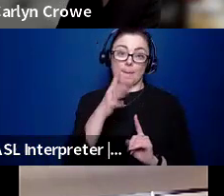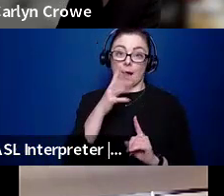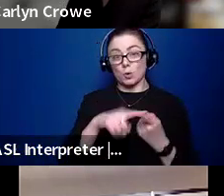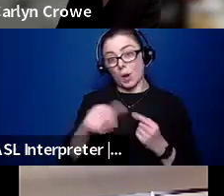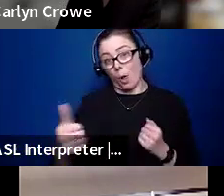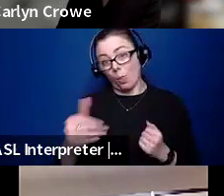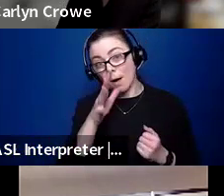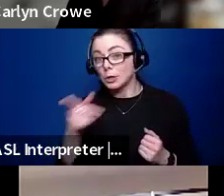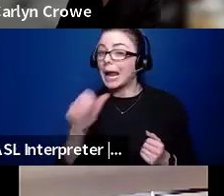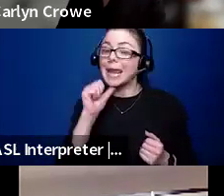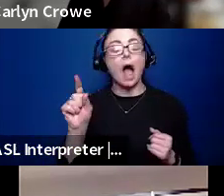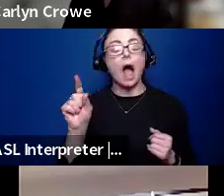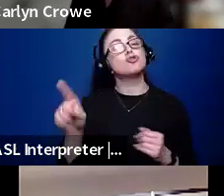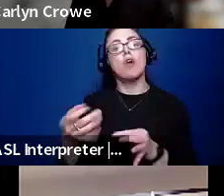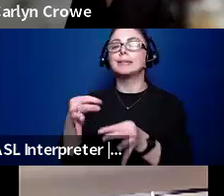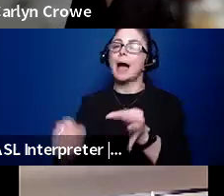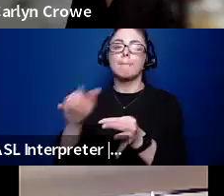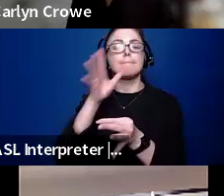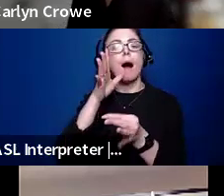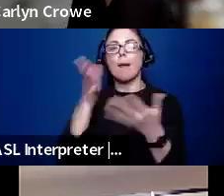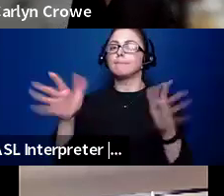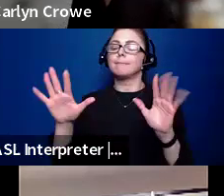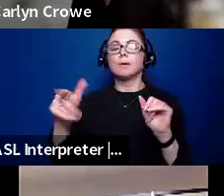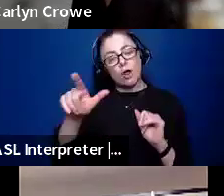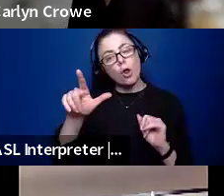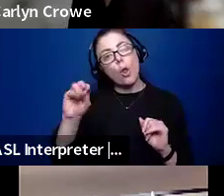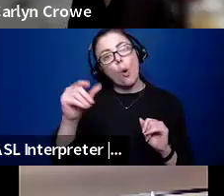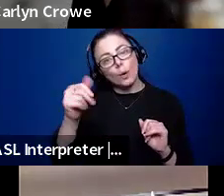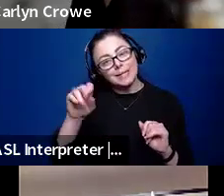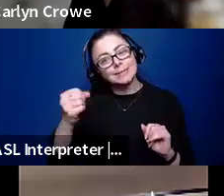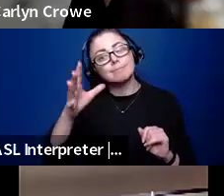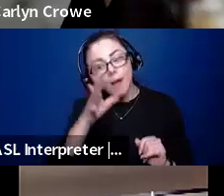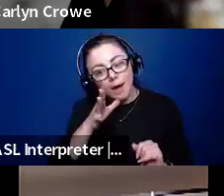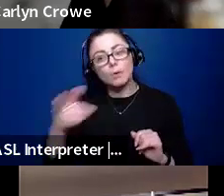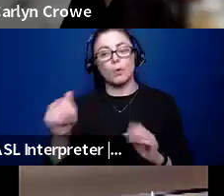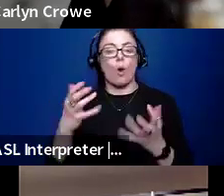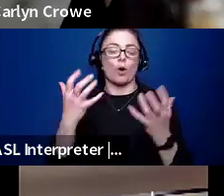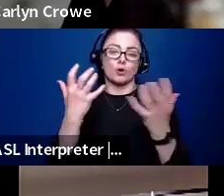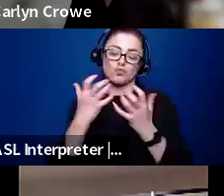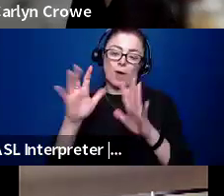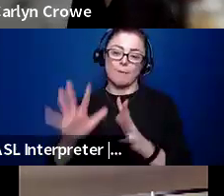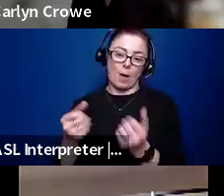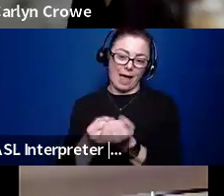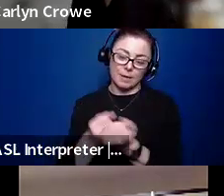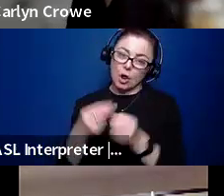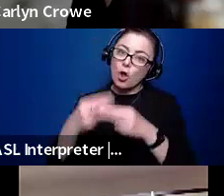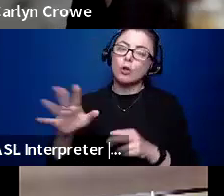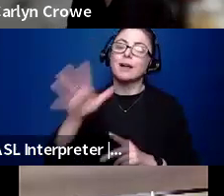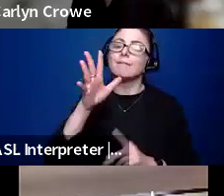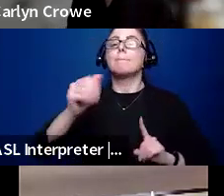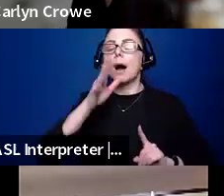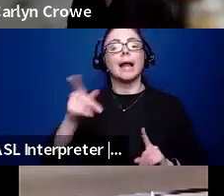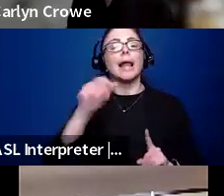not just a mom. You are Logan's mom, and you're an incredible advocate. So thank you, and call yourself a mom.